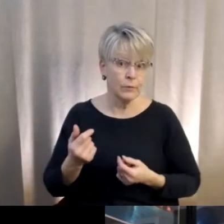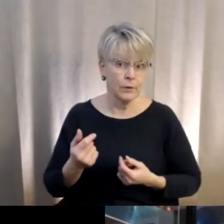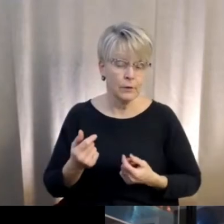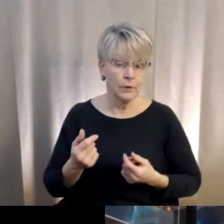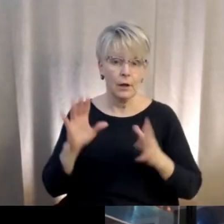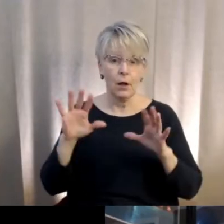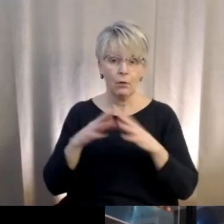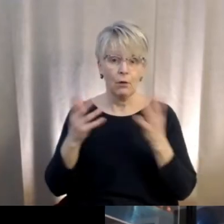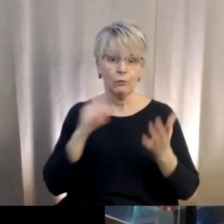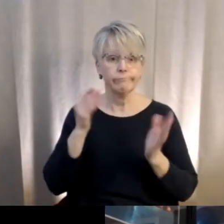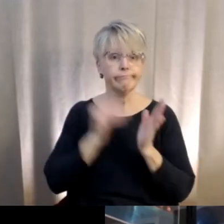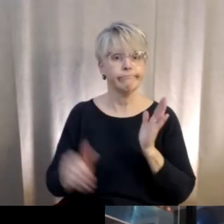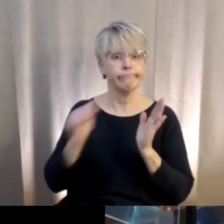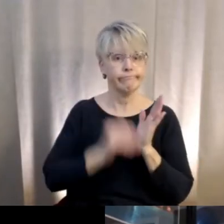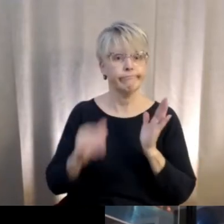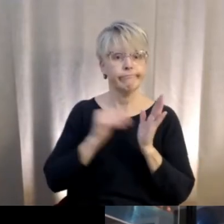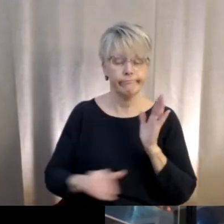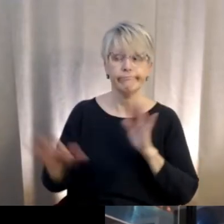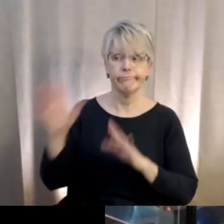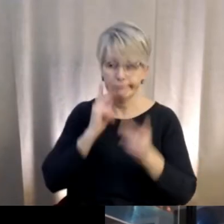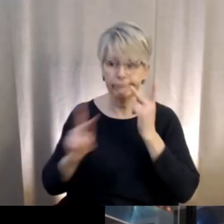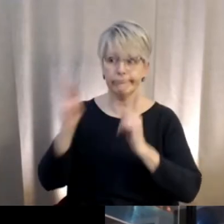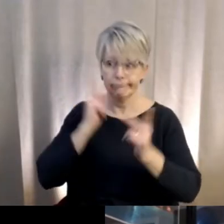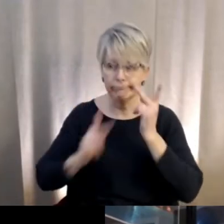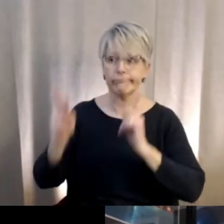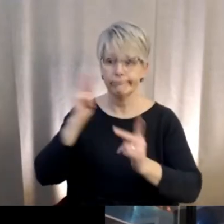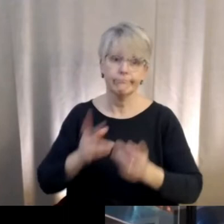reps, to be quite frank.